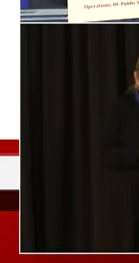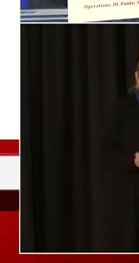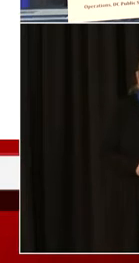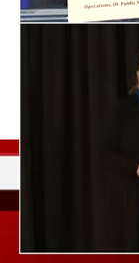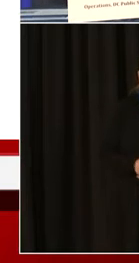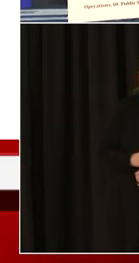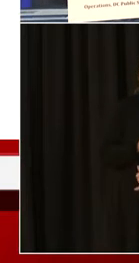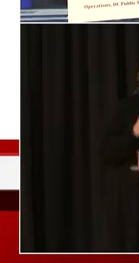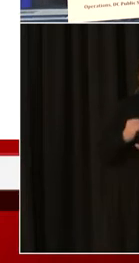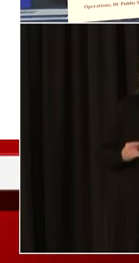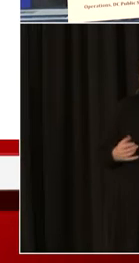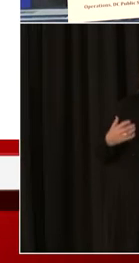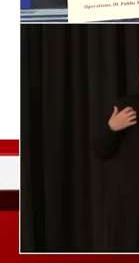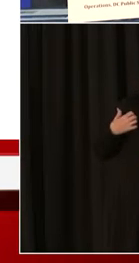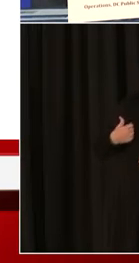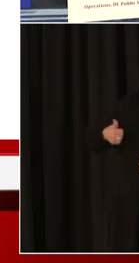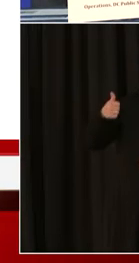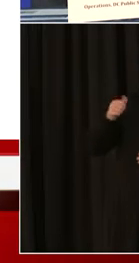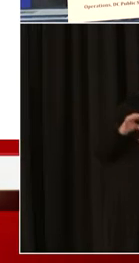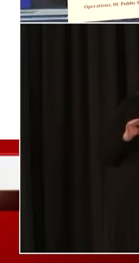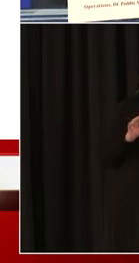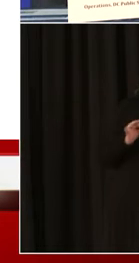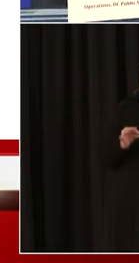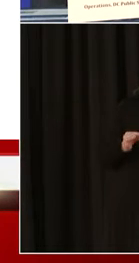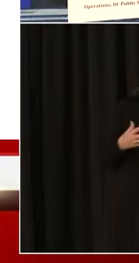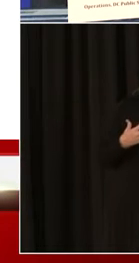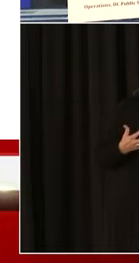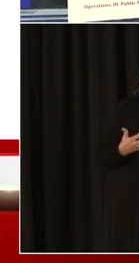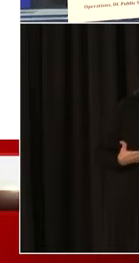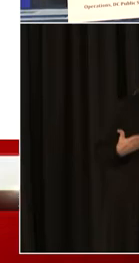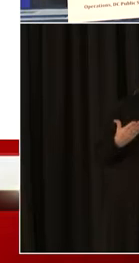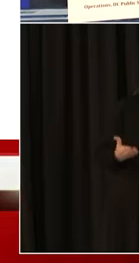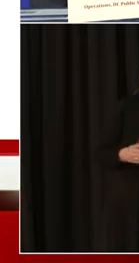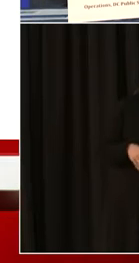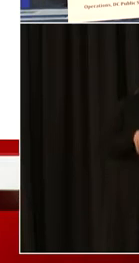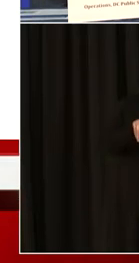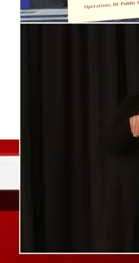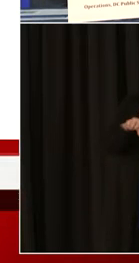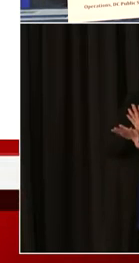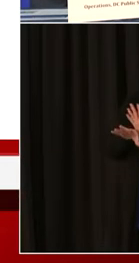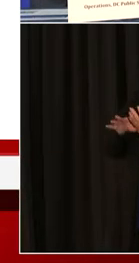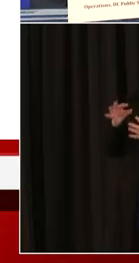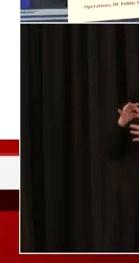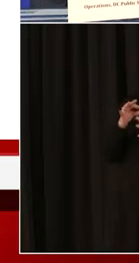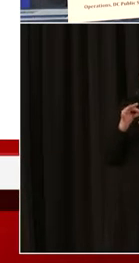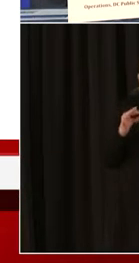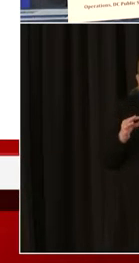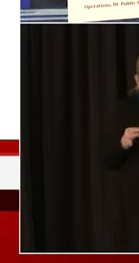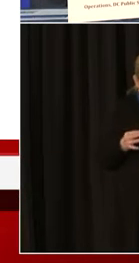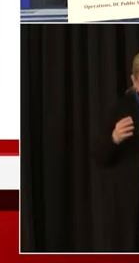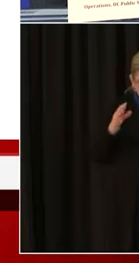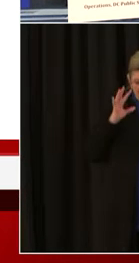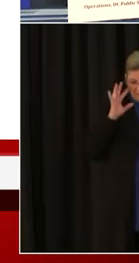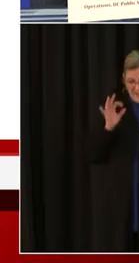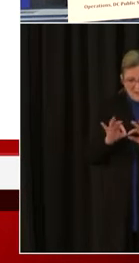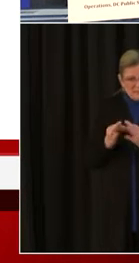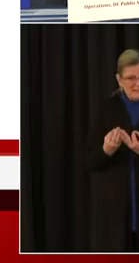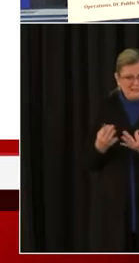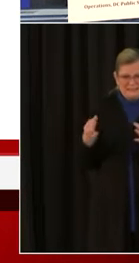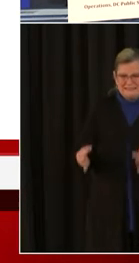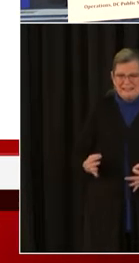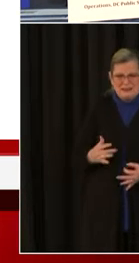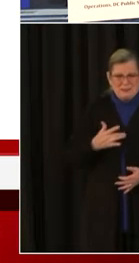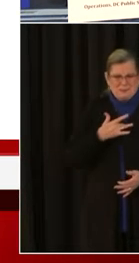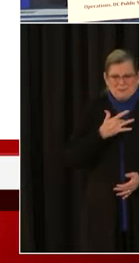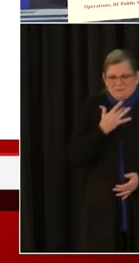finally, as the Chancellor mentioned, we're still providing a virtual option. So if families still decide that it's the best option for their child